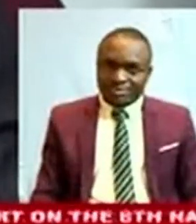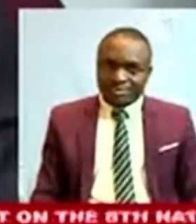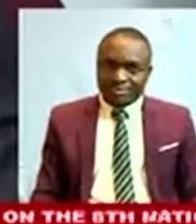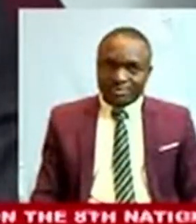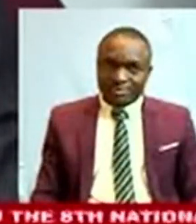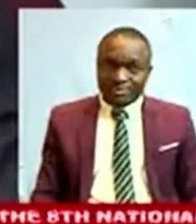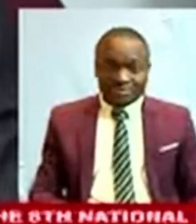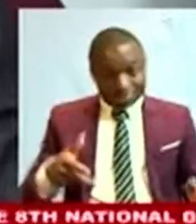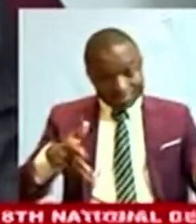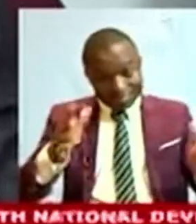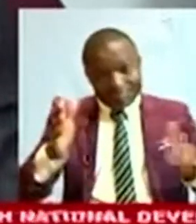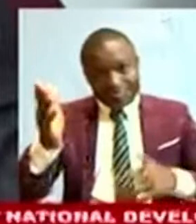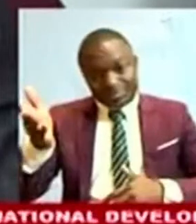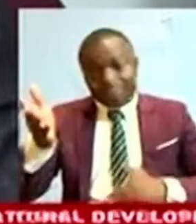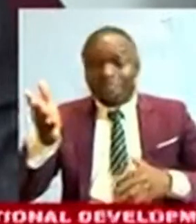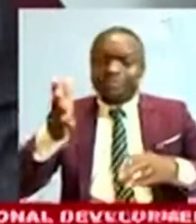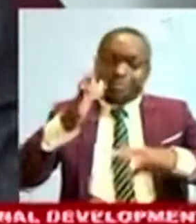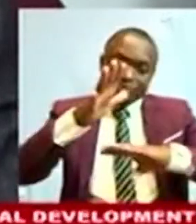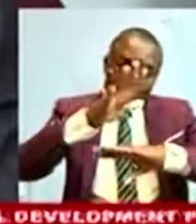Allow me to invite